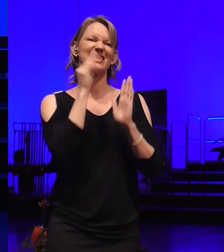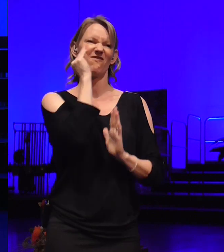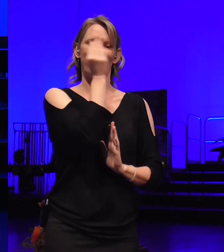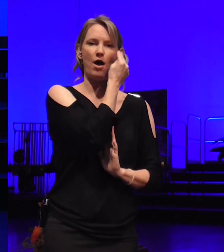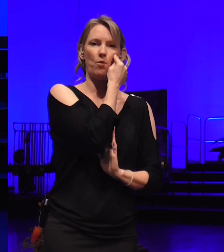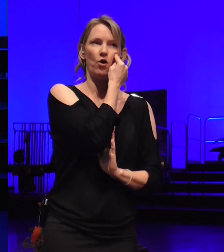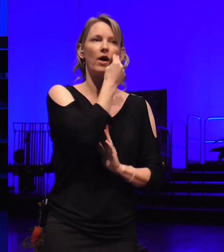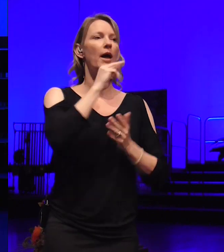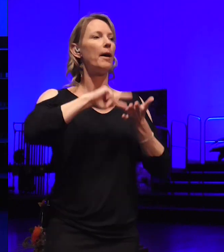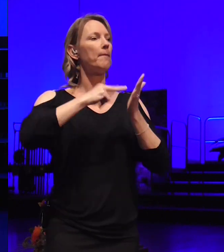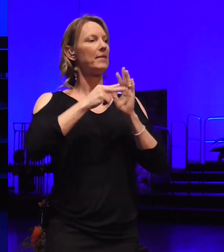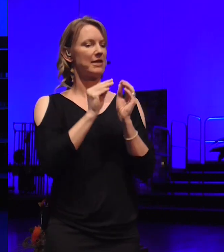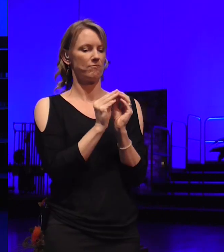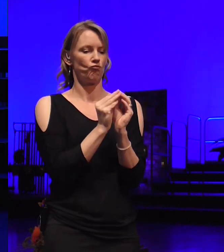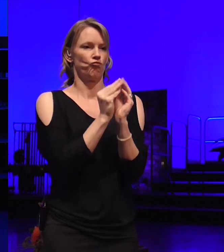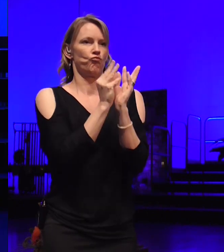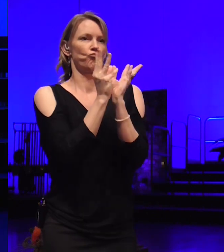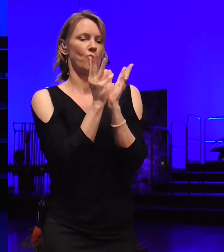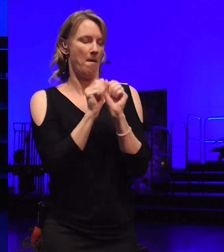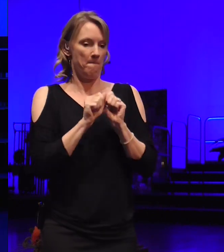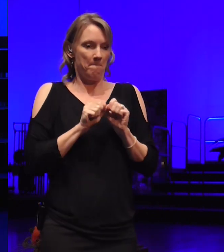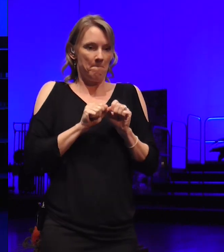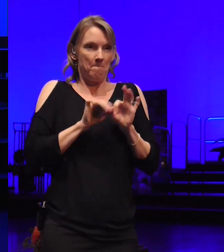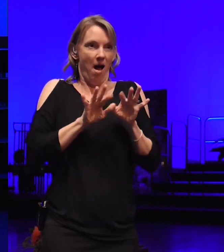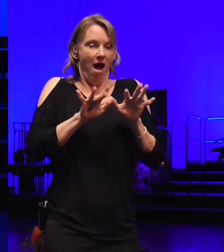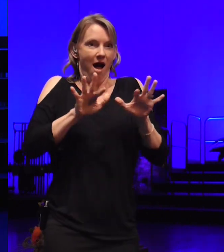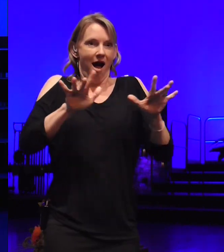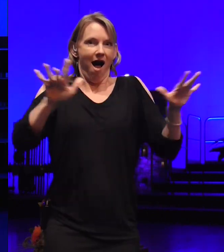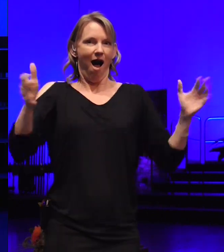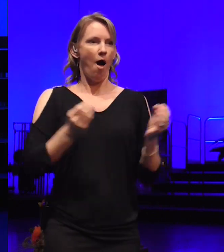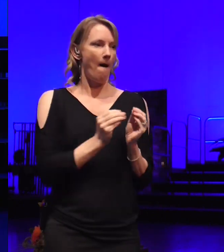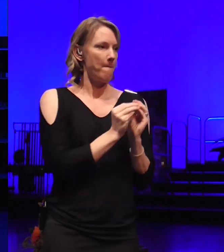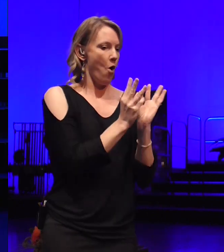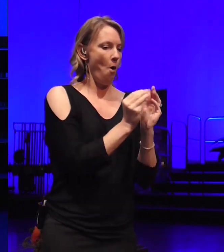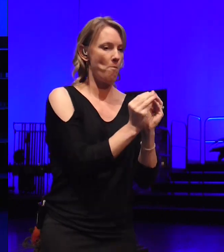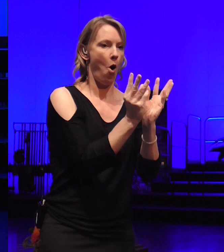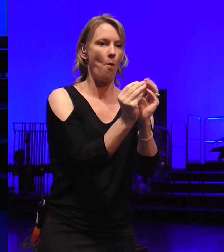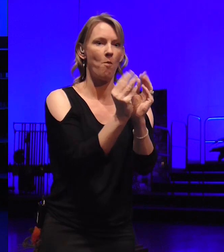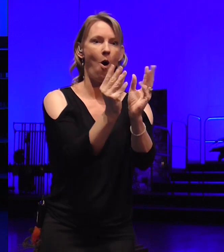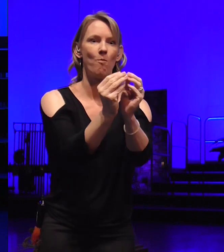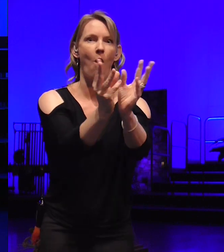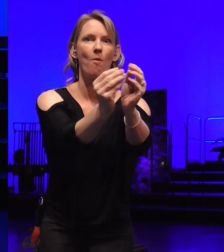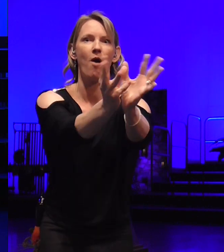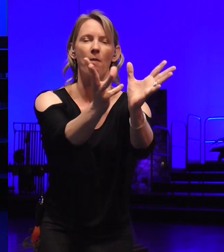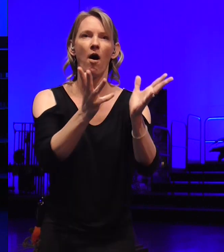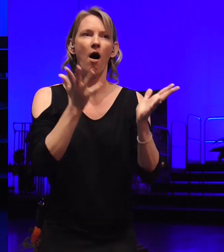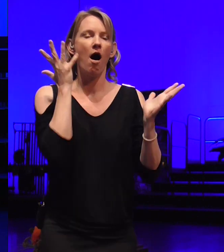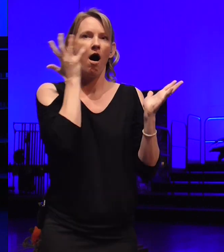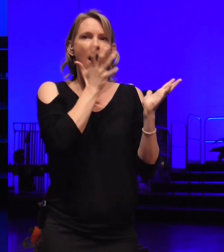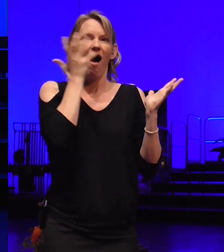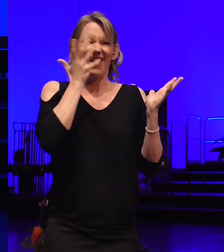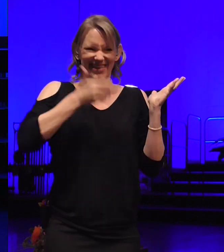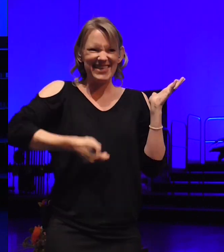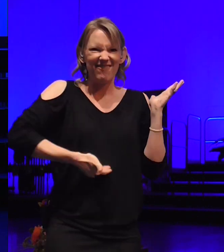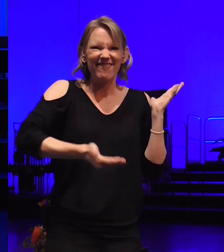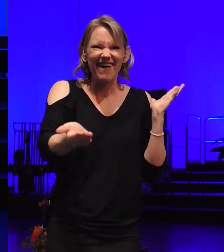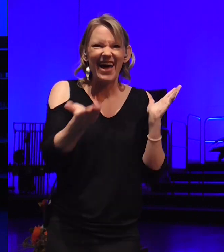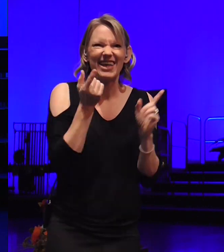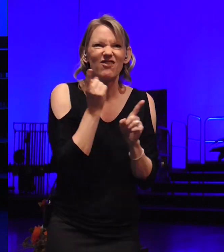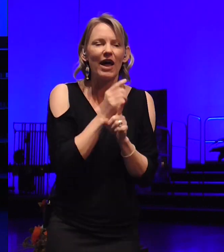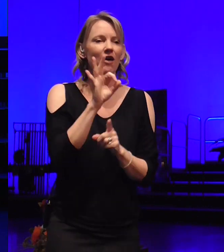state of flourishing or the act of bursting in bloom. Doesn't that just seem so inviting?